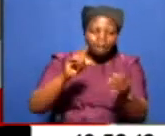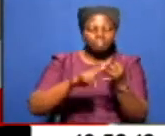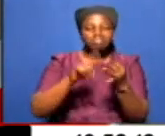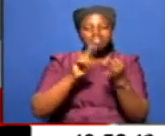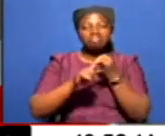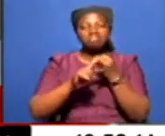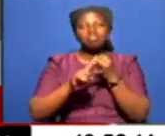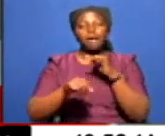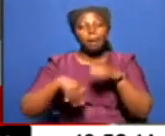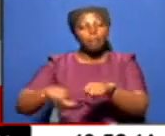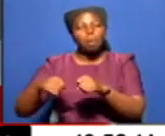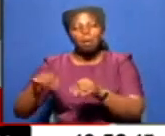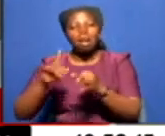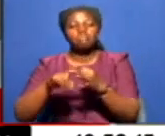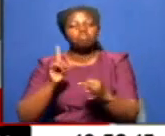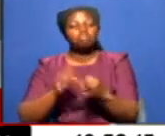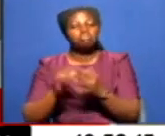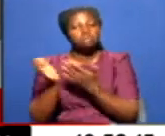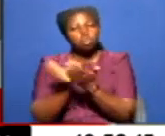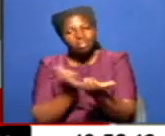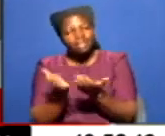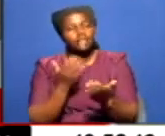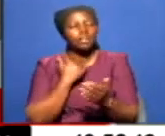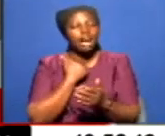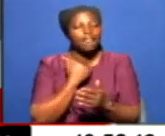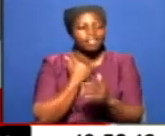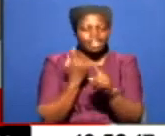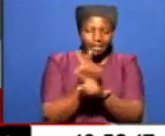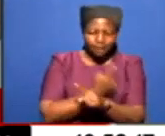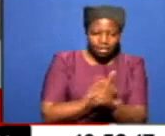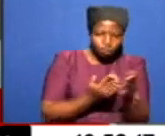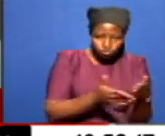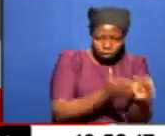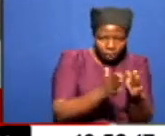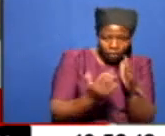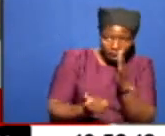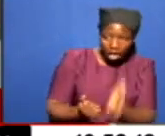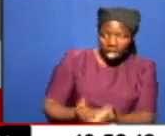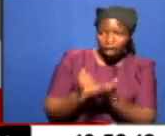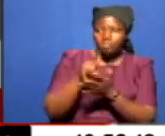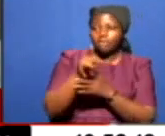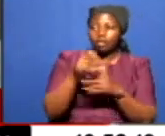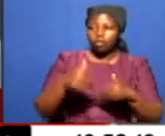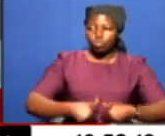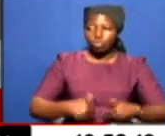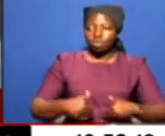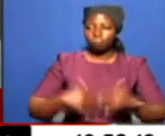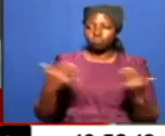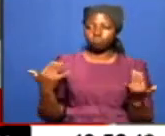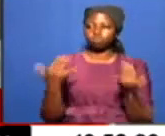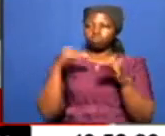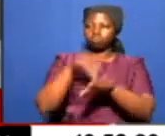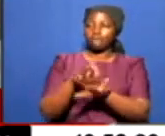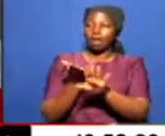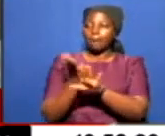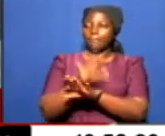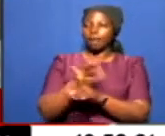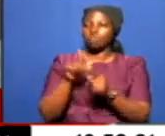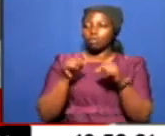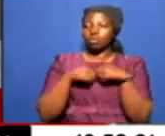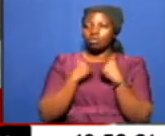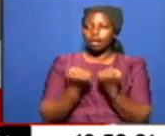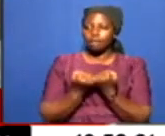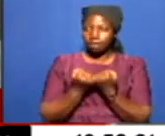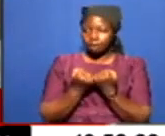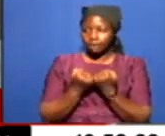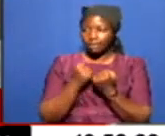those support mechanisms, mm-hmm. that we help these youth come back to the society. Mm-hmm. It